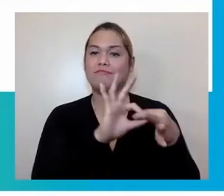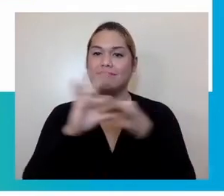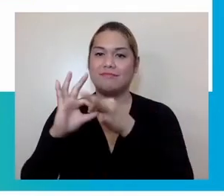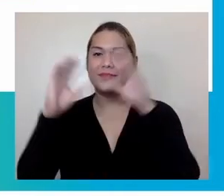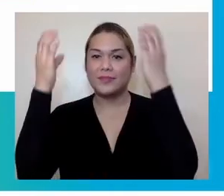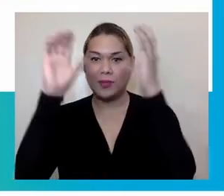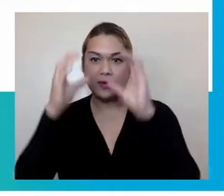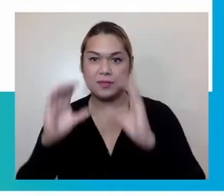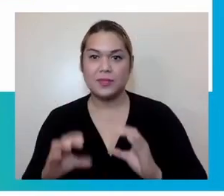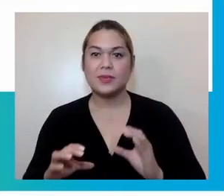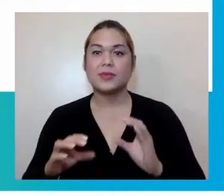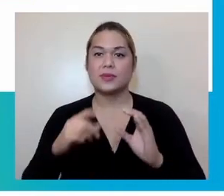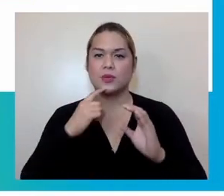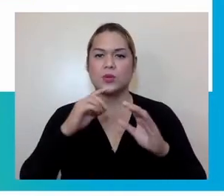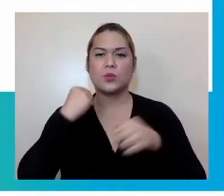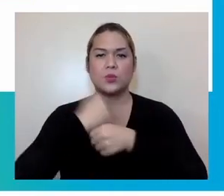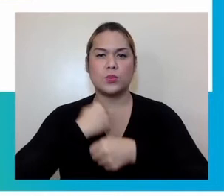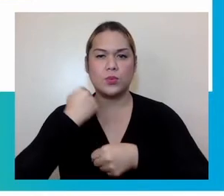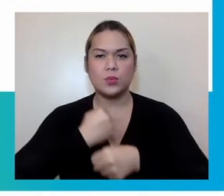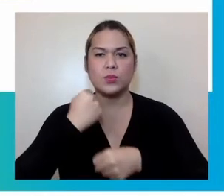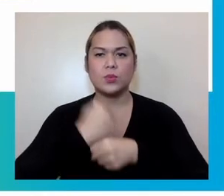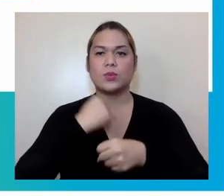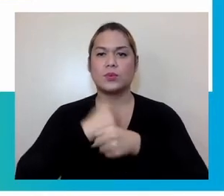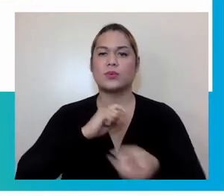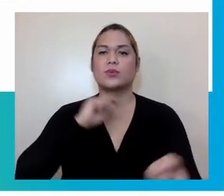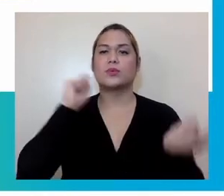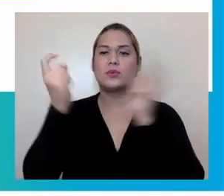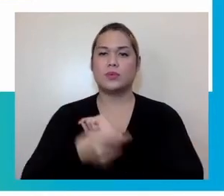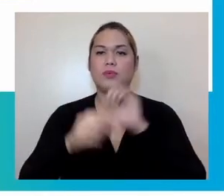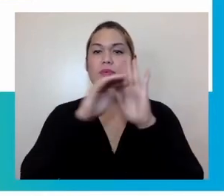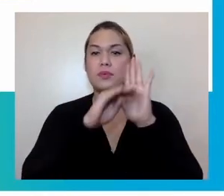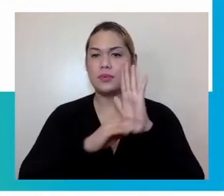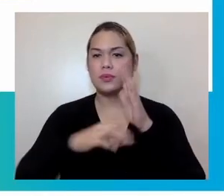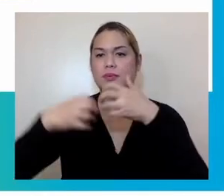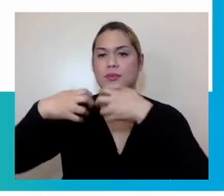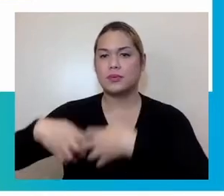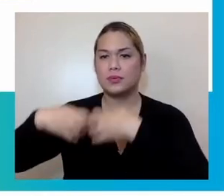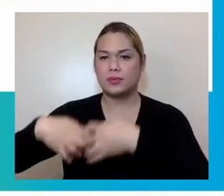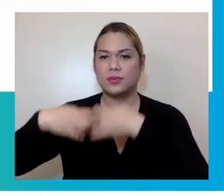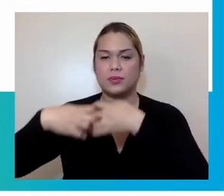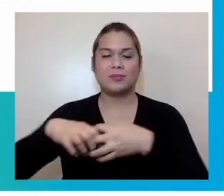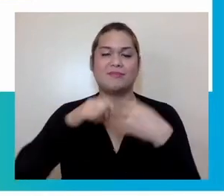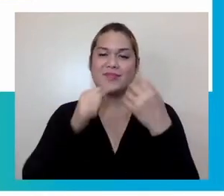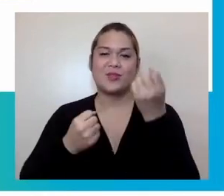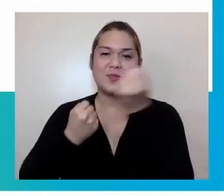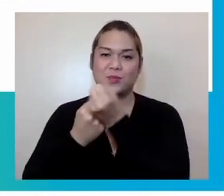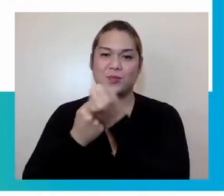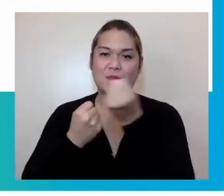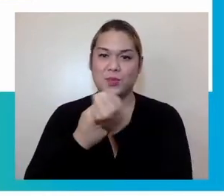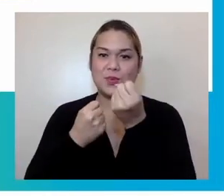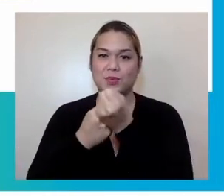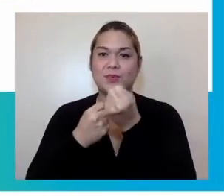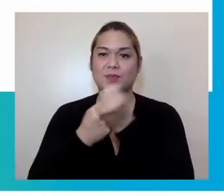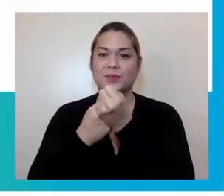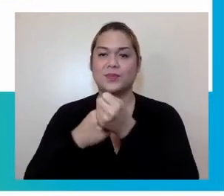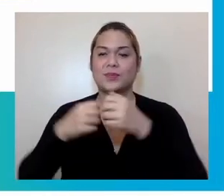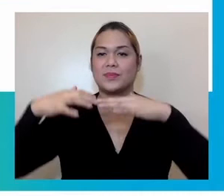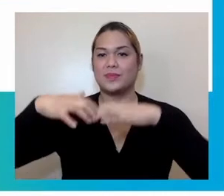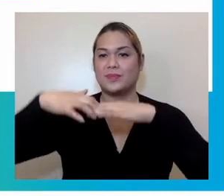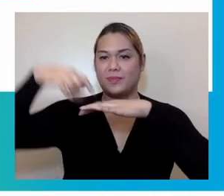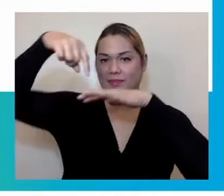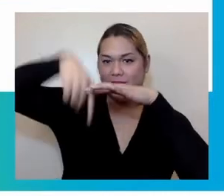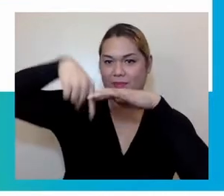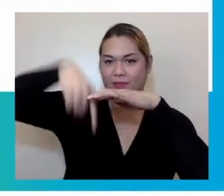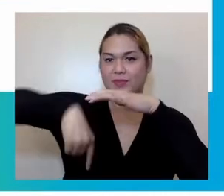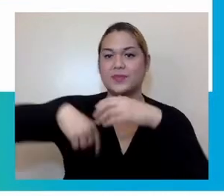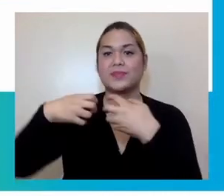fuels. We wanted to work together to demonstrate the desire from civil society for investors to shift and to pressure the ADB